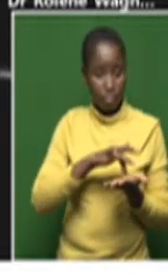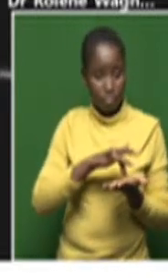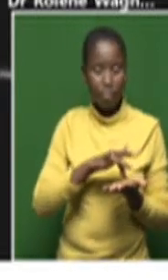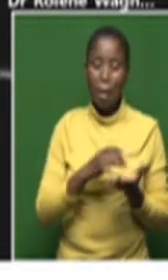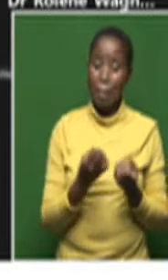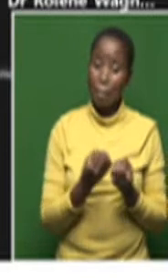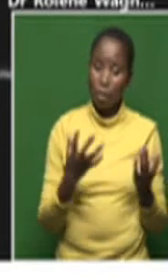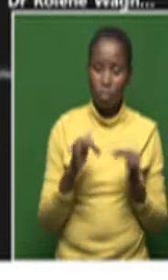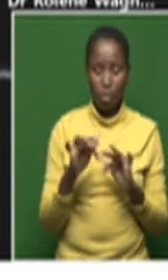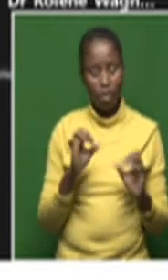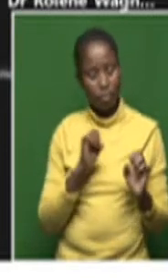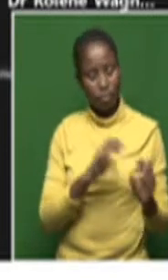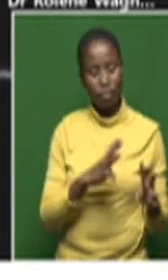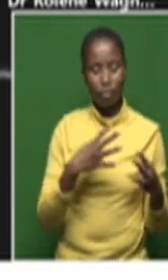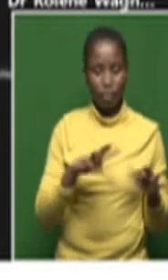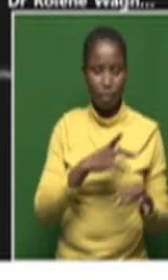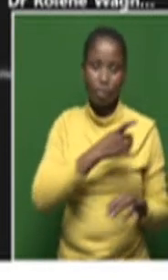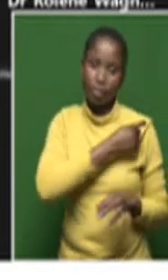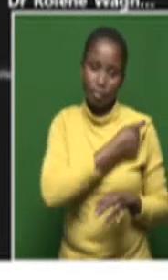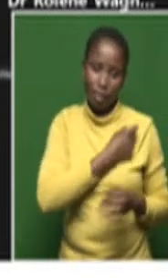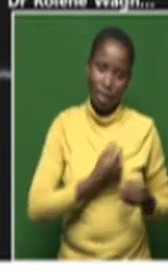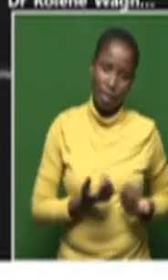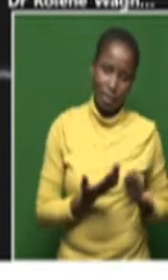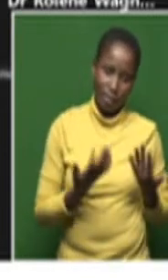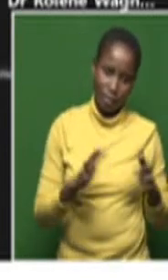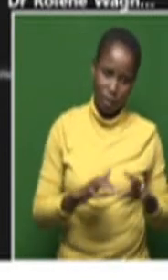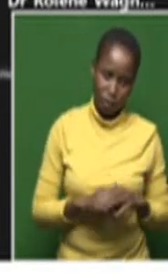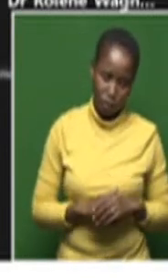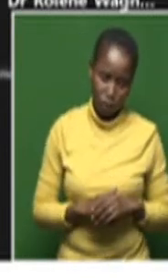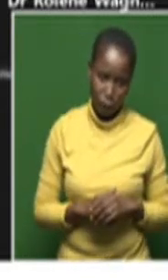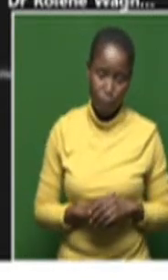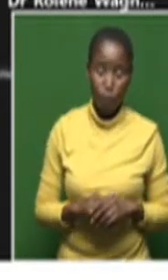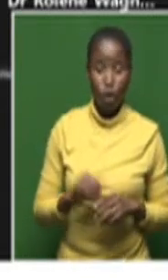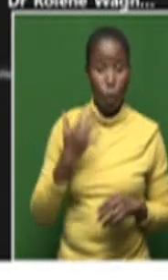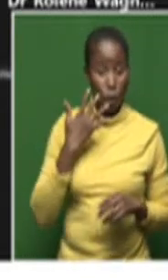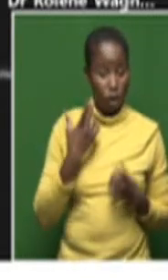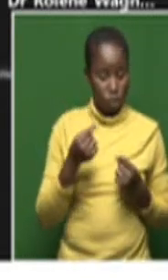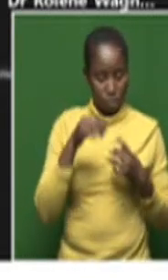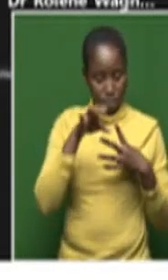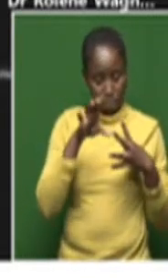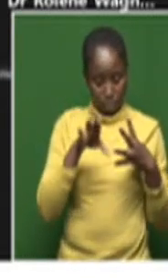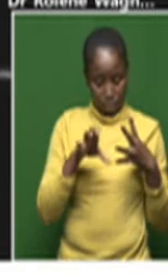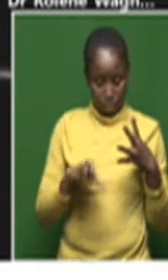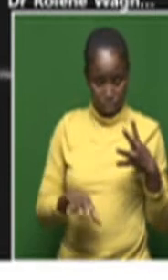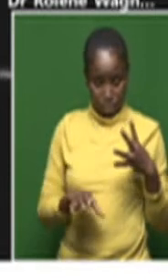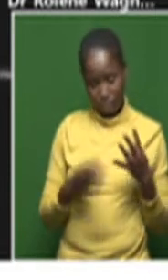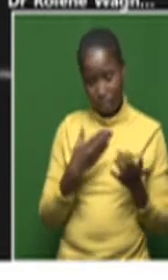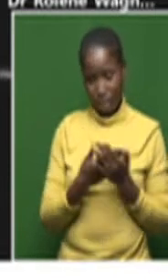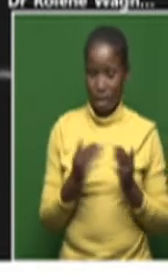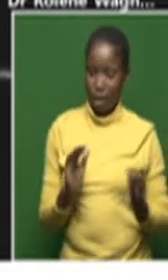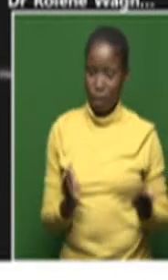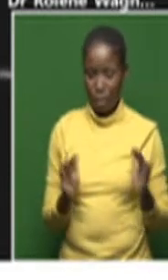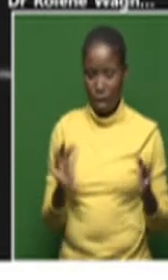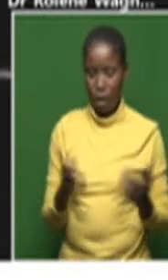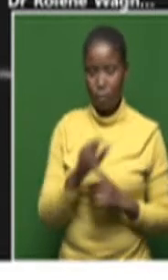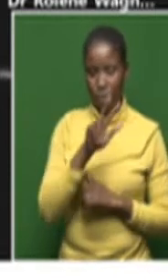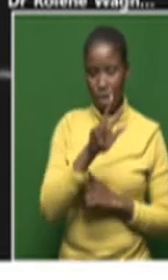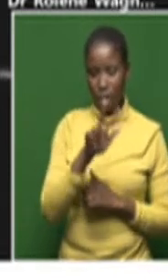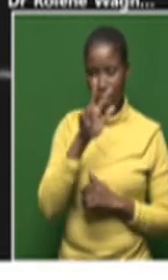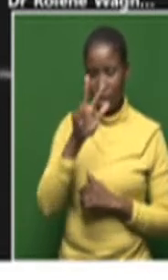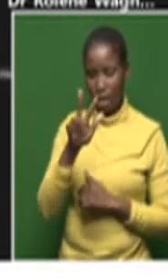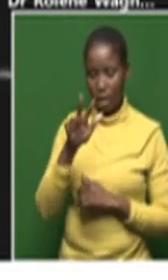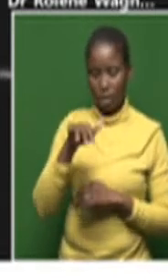are available in providing vaccination services. When we break it down, this just compares it. So 88 sites